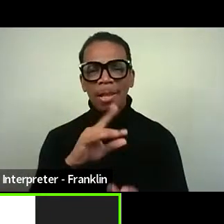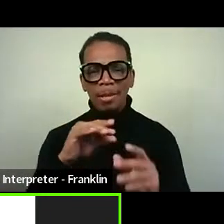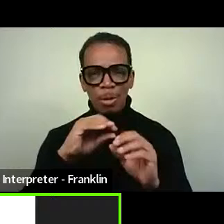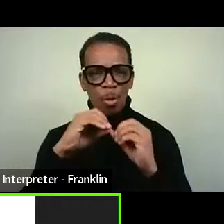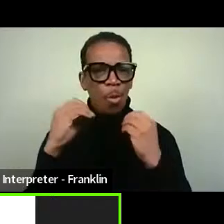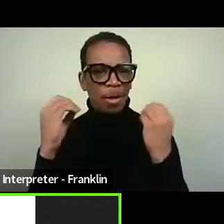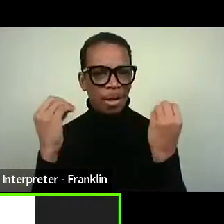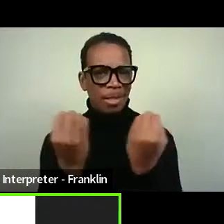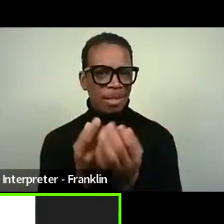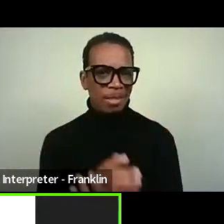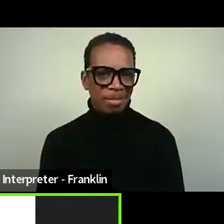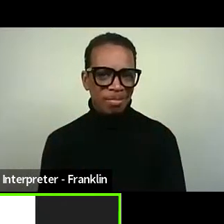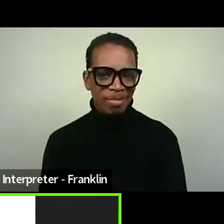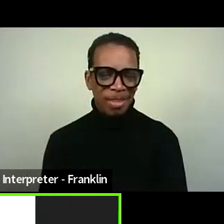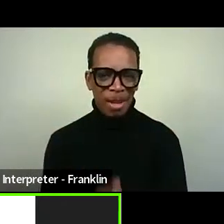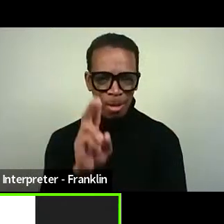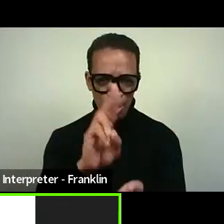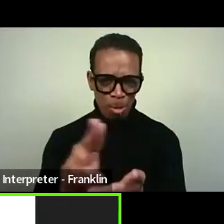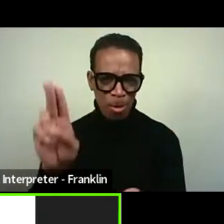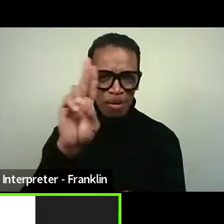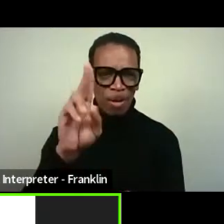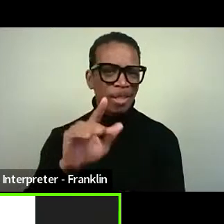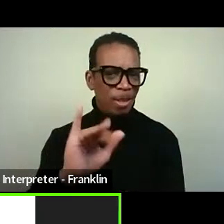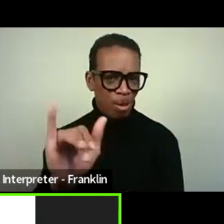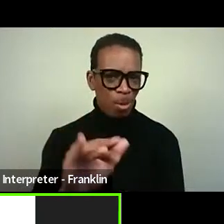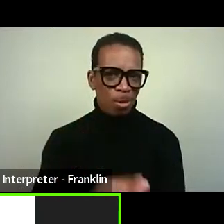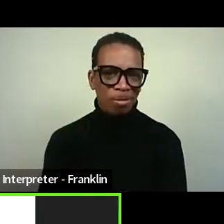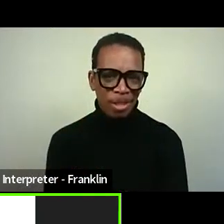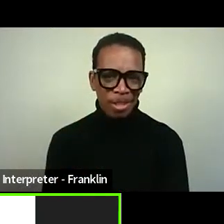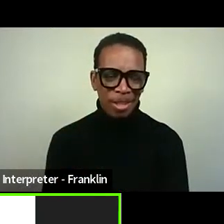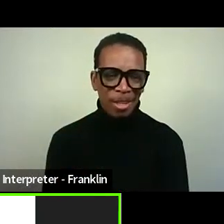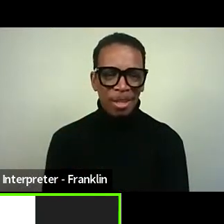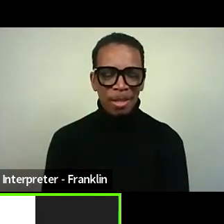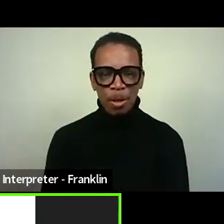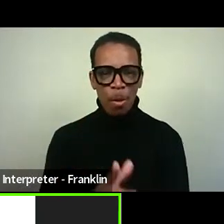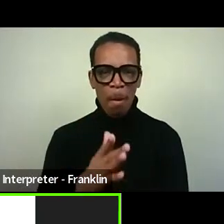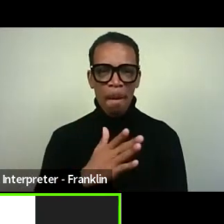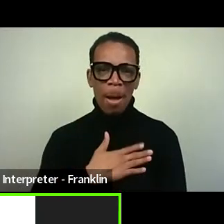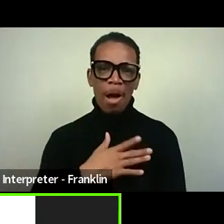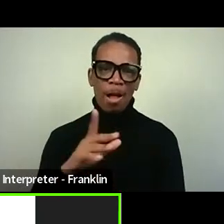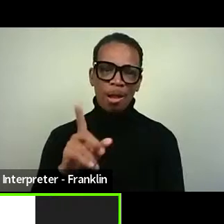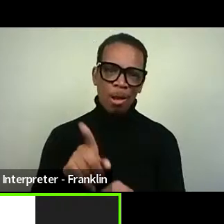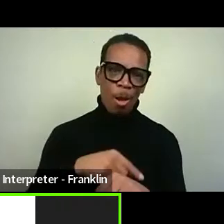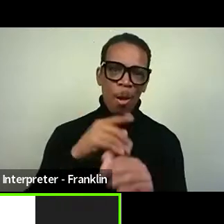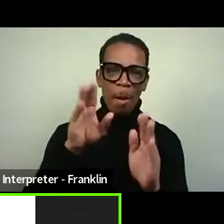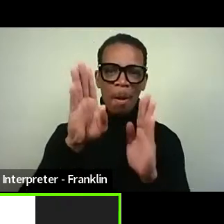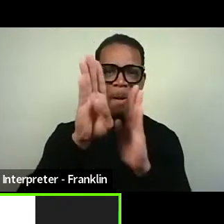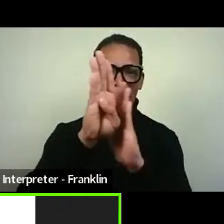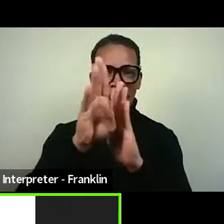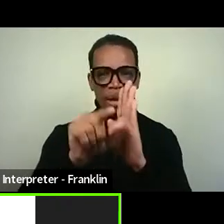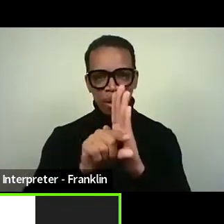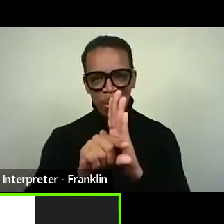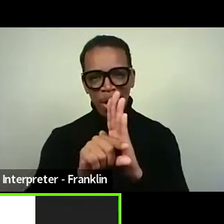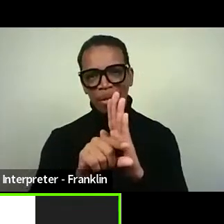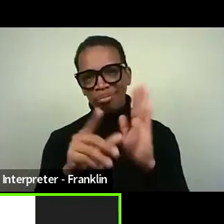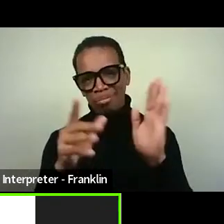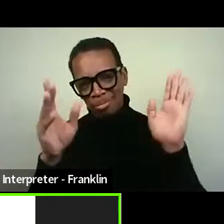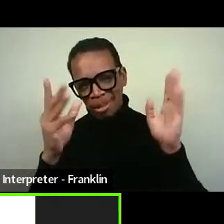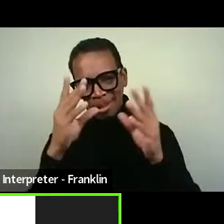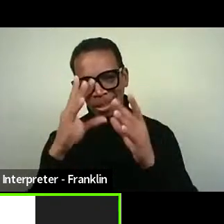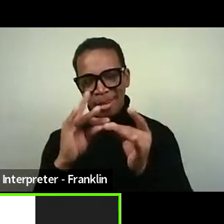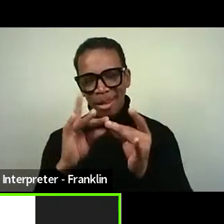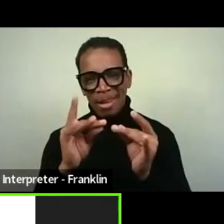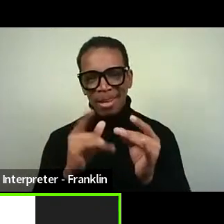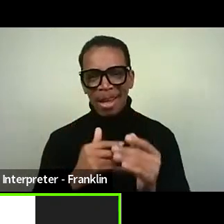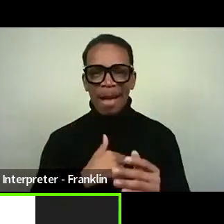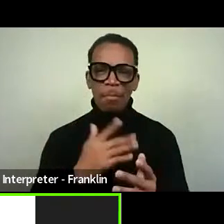and universities and stuff. So with my long background on it, I have my